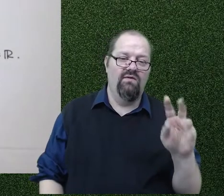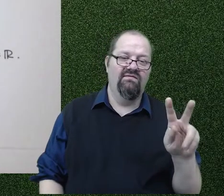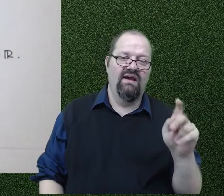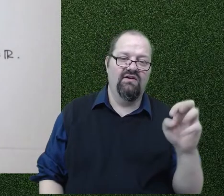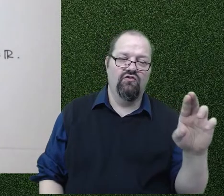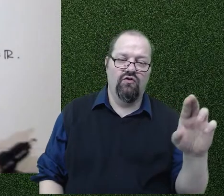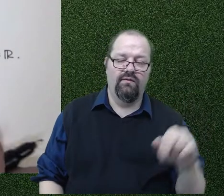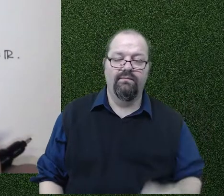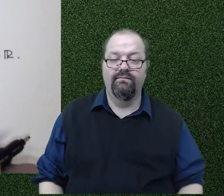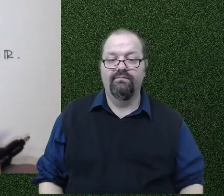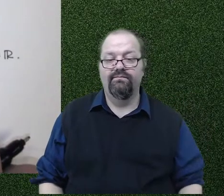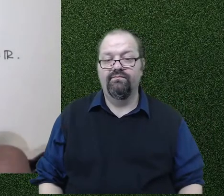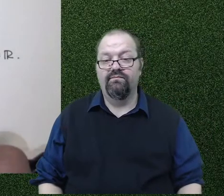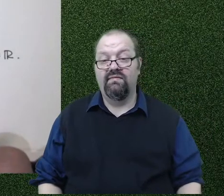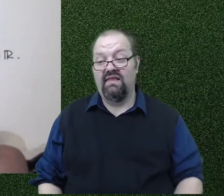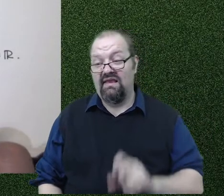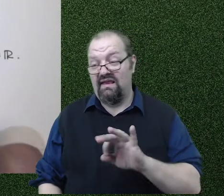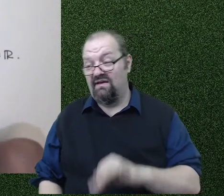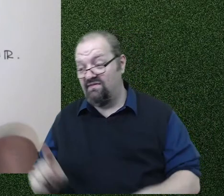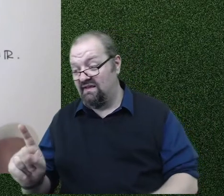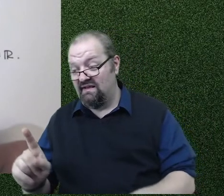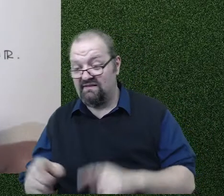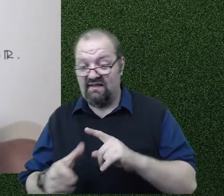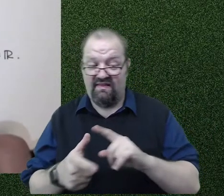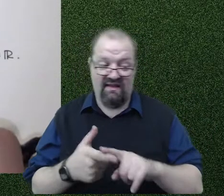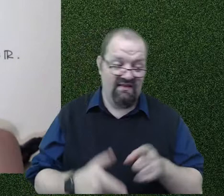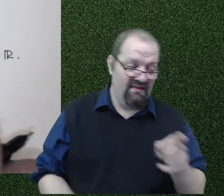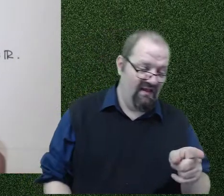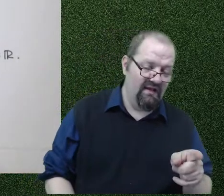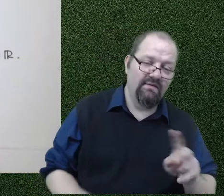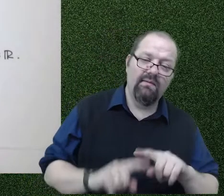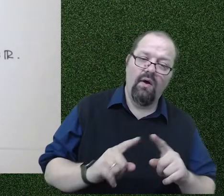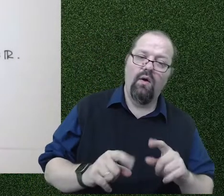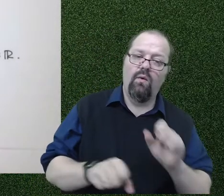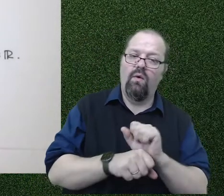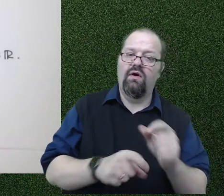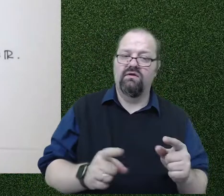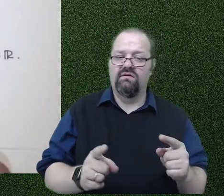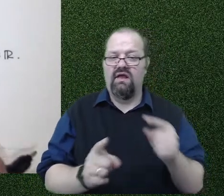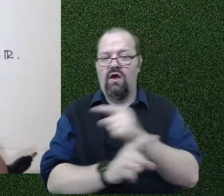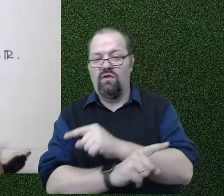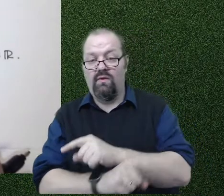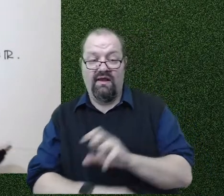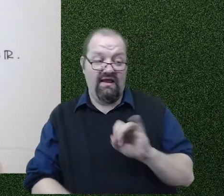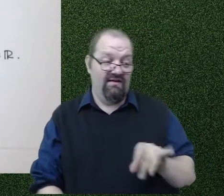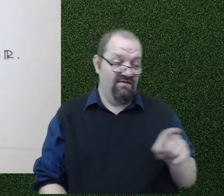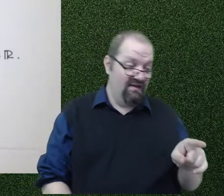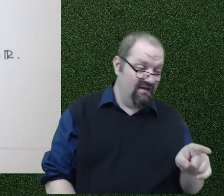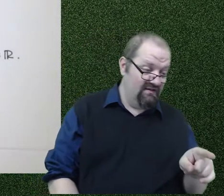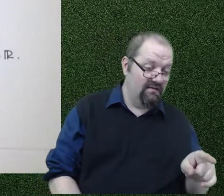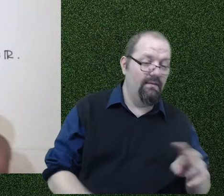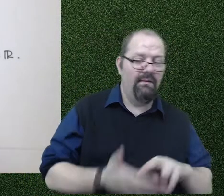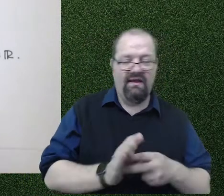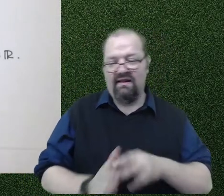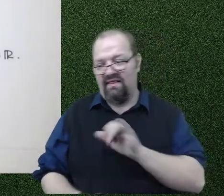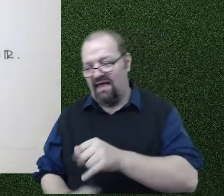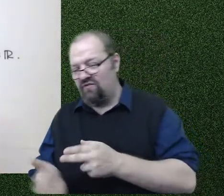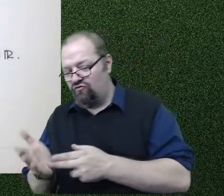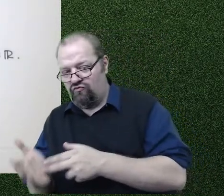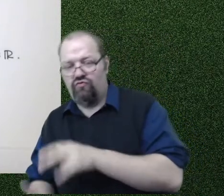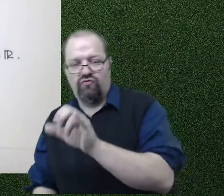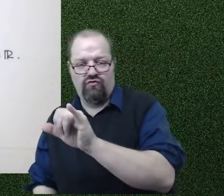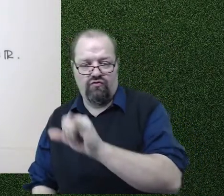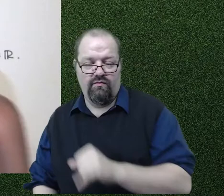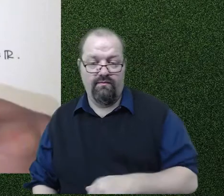And I've said, if this, then this, but it also works the other way. If this is true, then this is true. And if this is true, then this is true. So